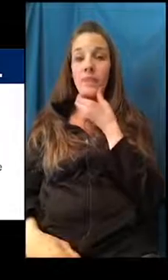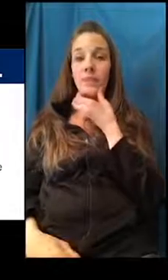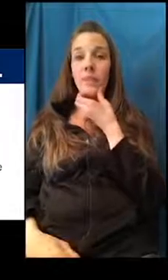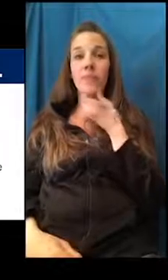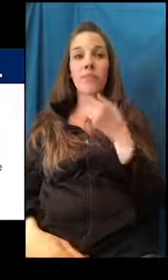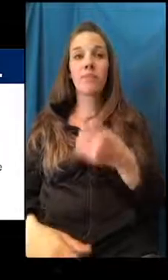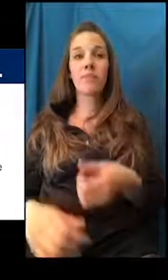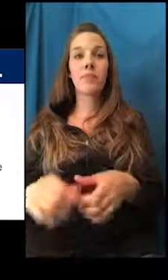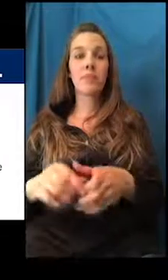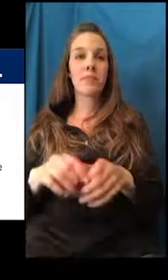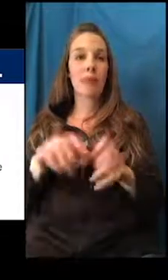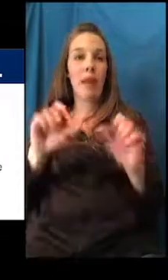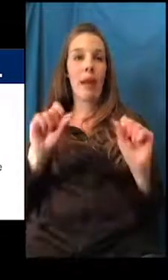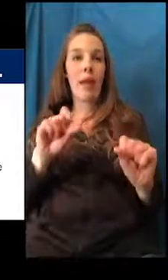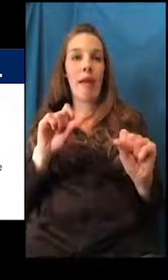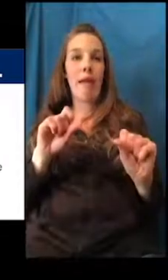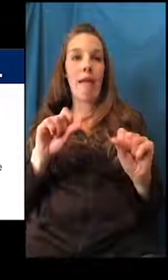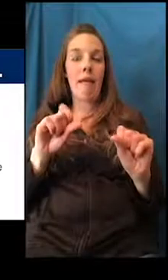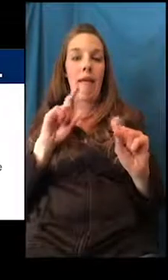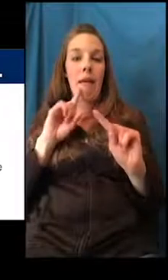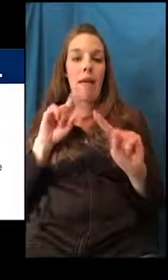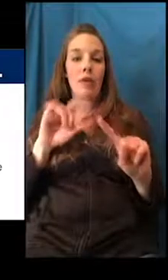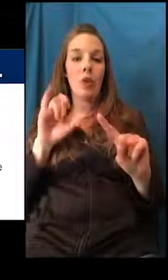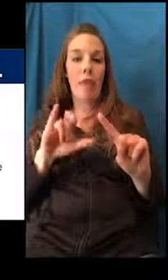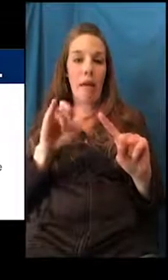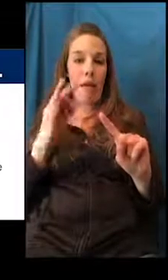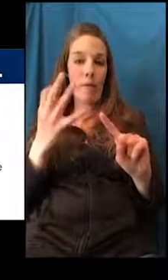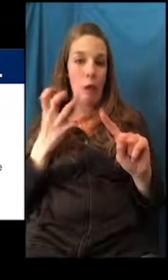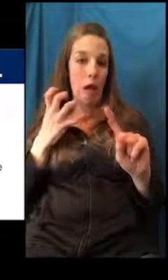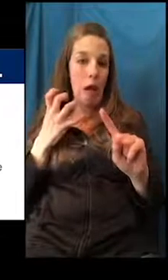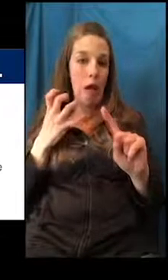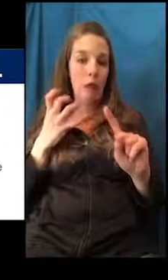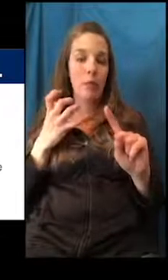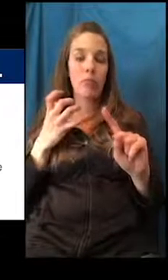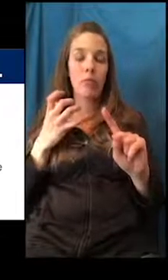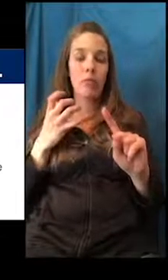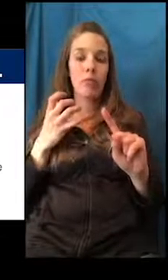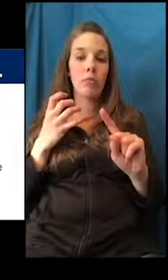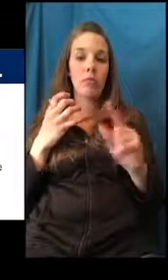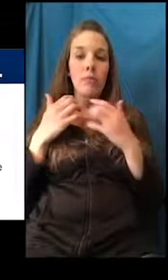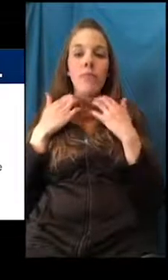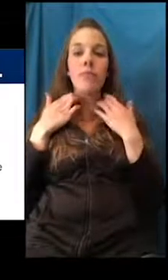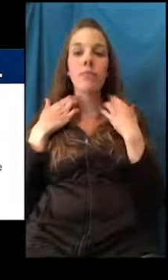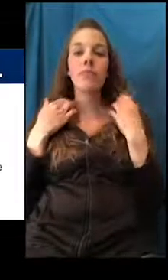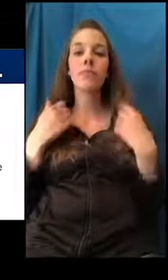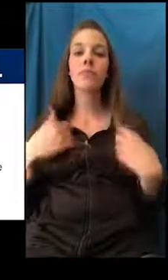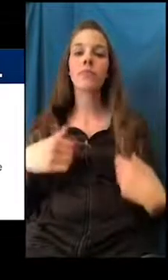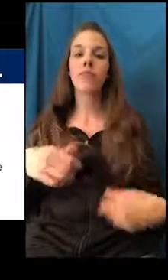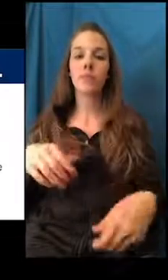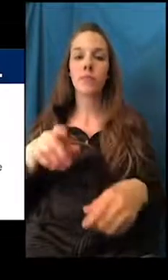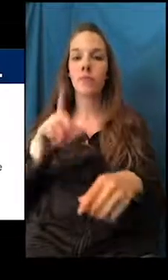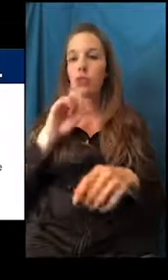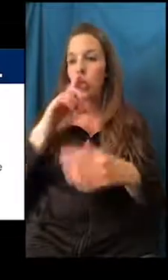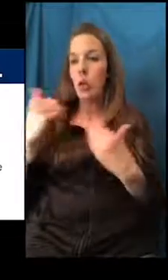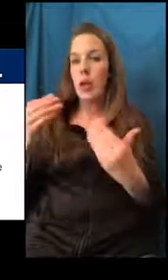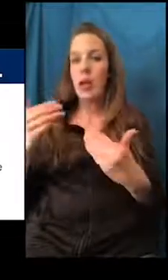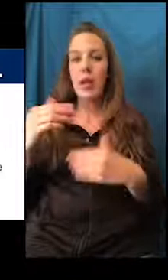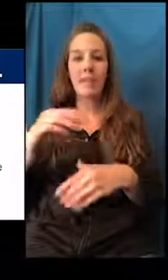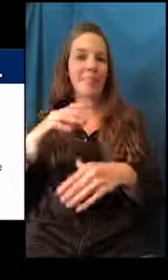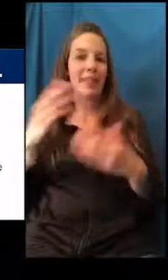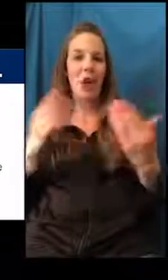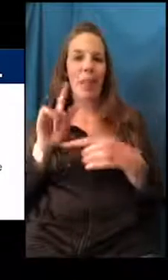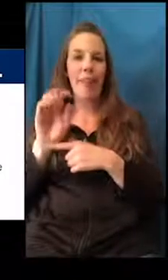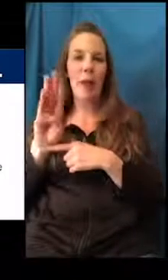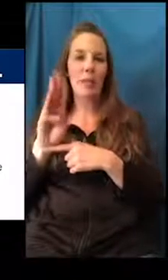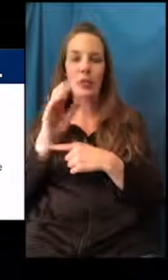I can answer that if you'd like. Sure, go ahead. We don't, here in our laboratory, we don't